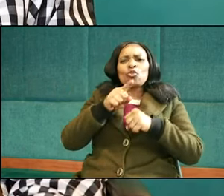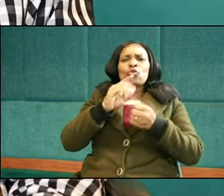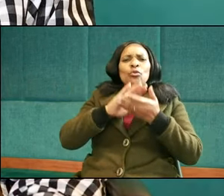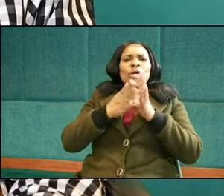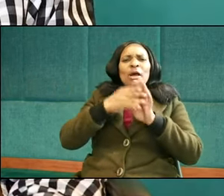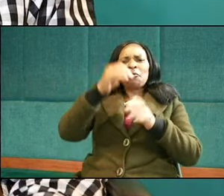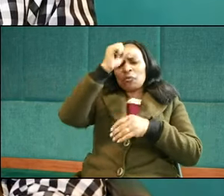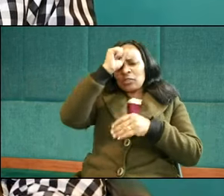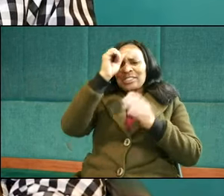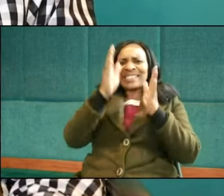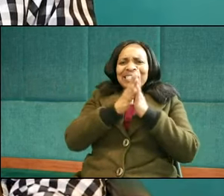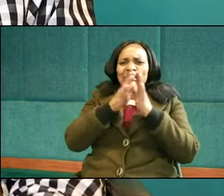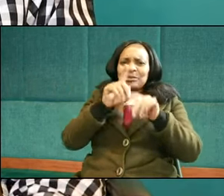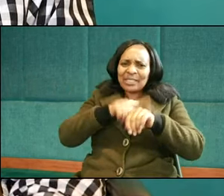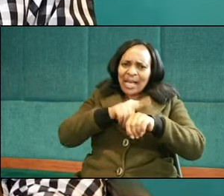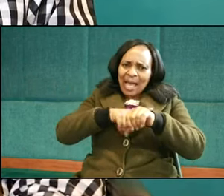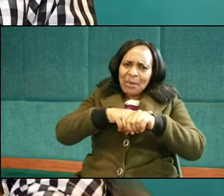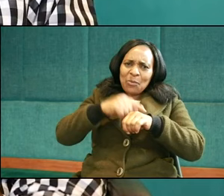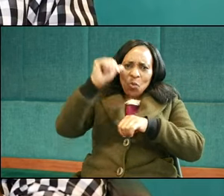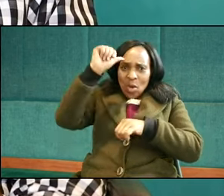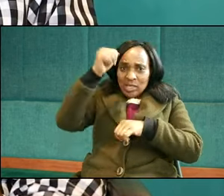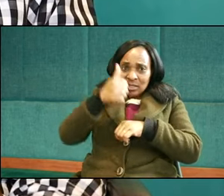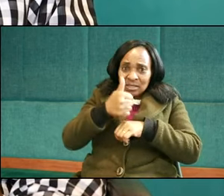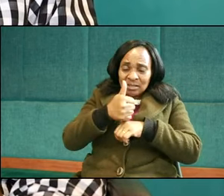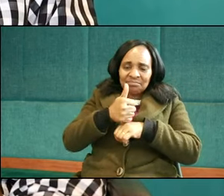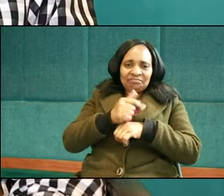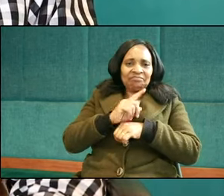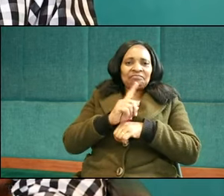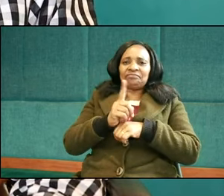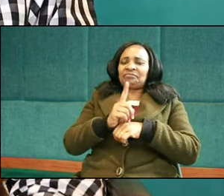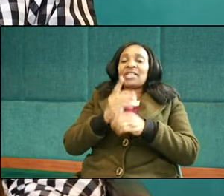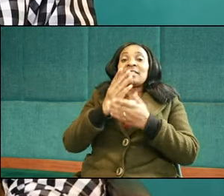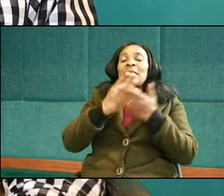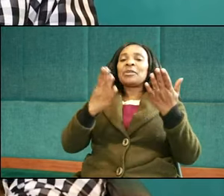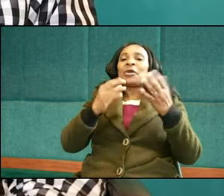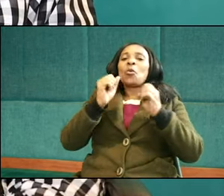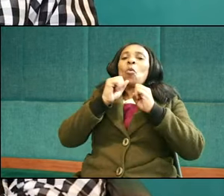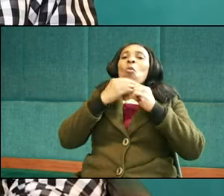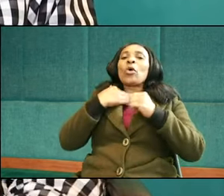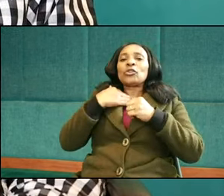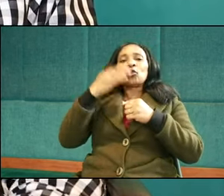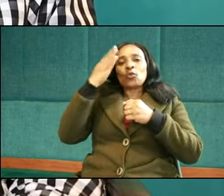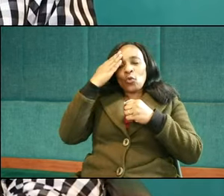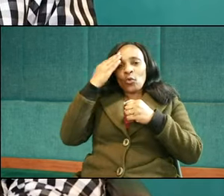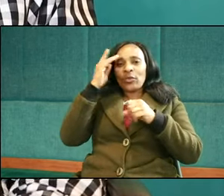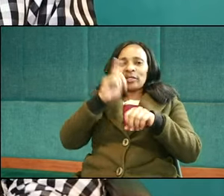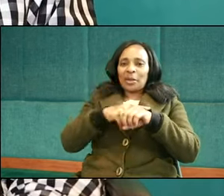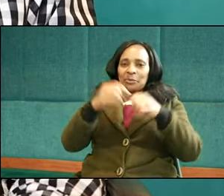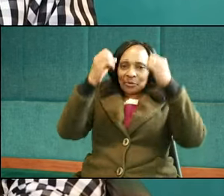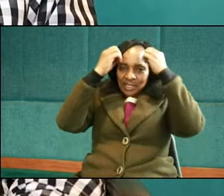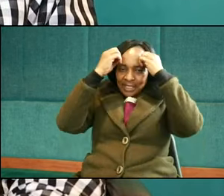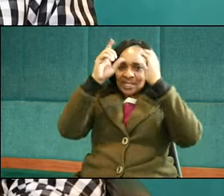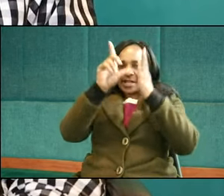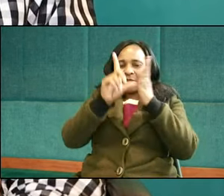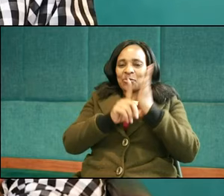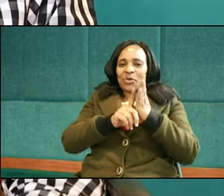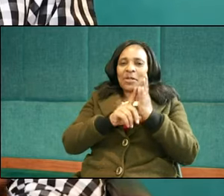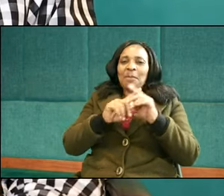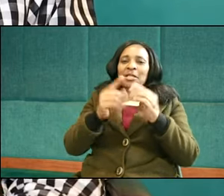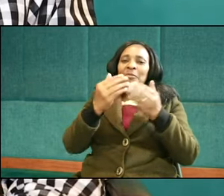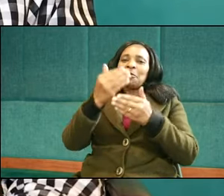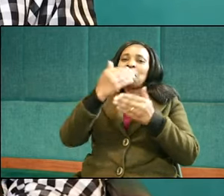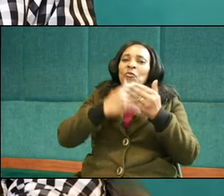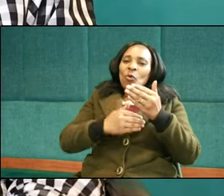foolish and wise at the same time? It's something that we'll explore even as we study this lesson. But